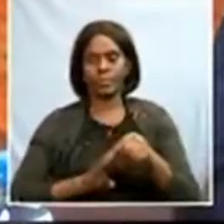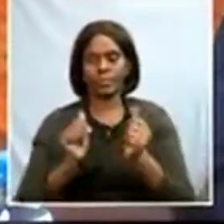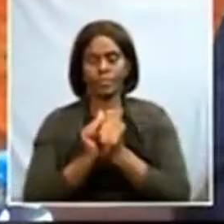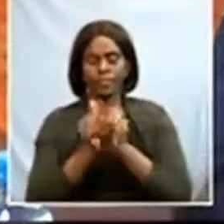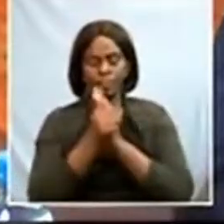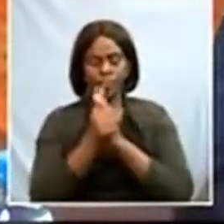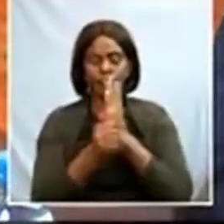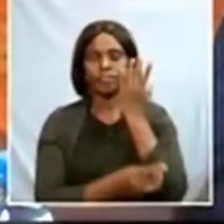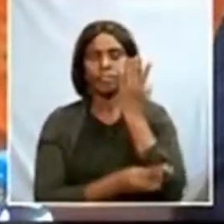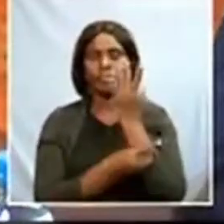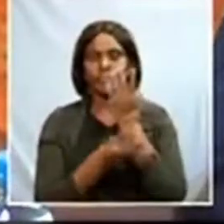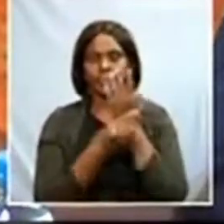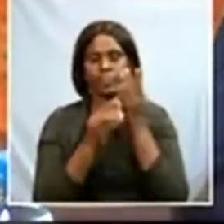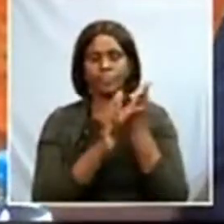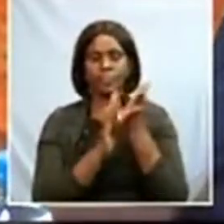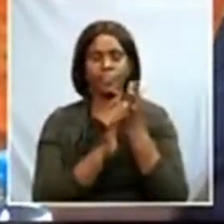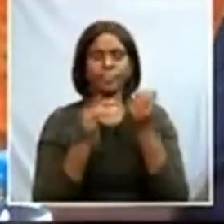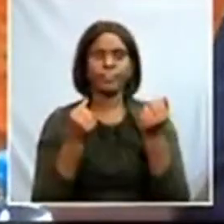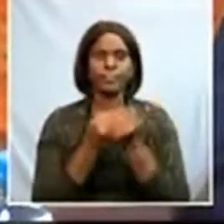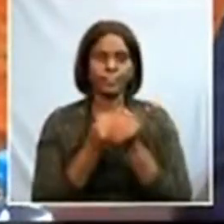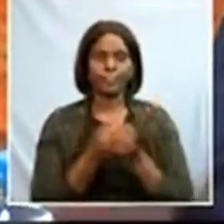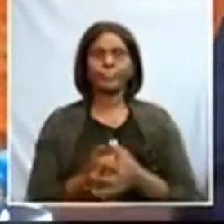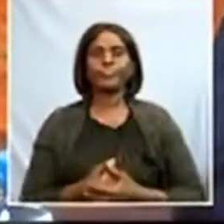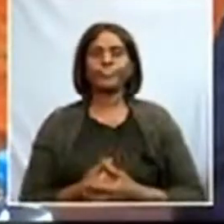and skills development bursaries.